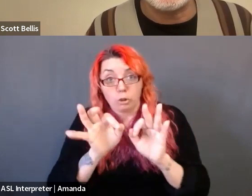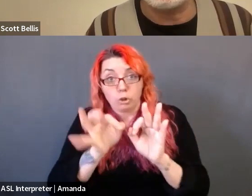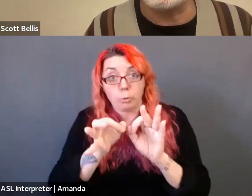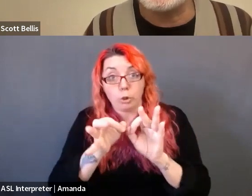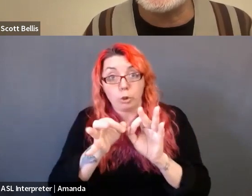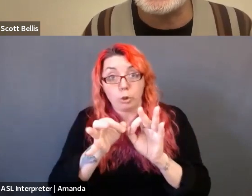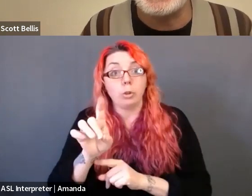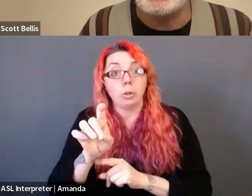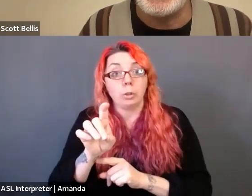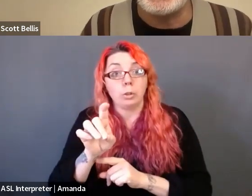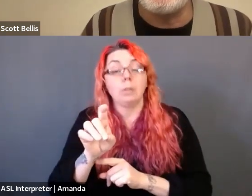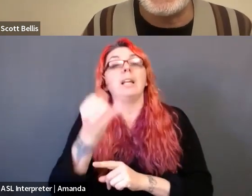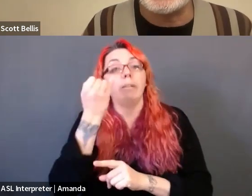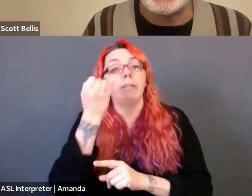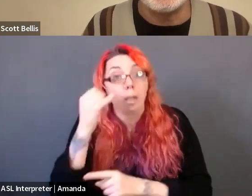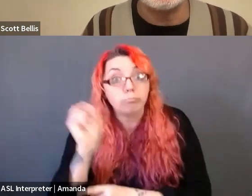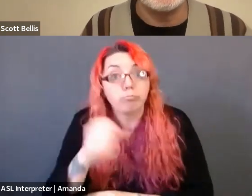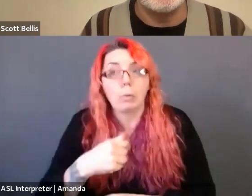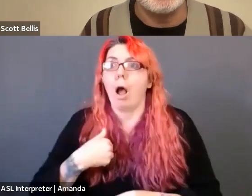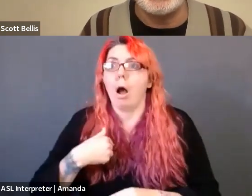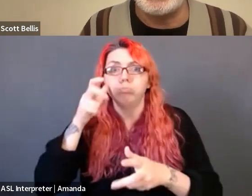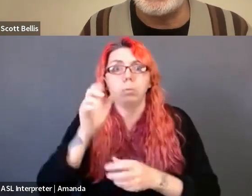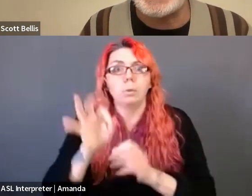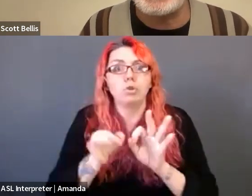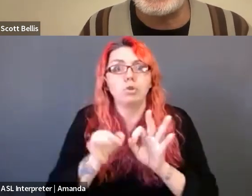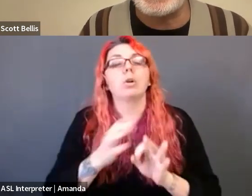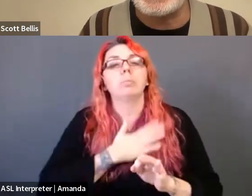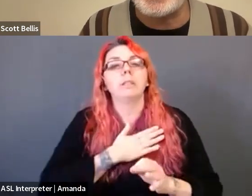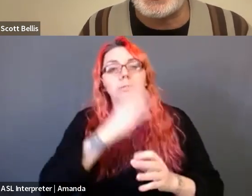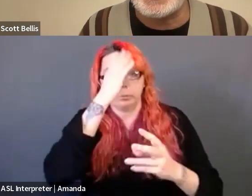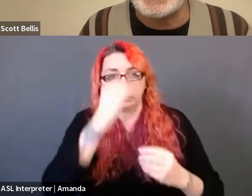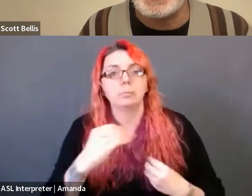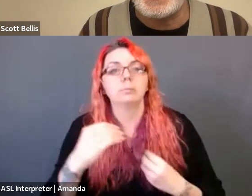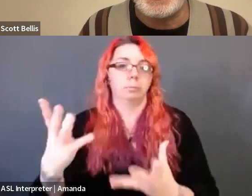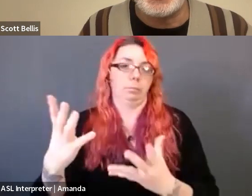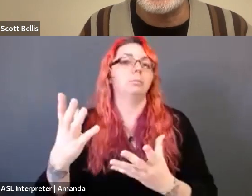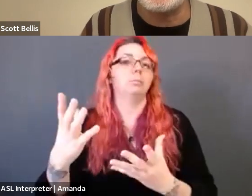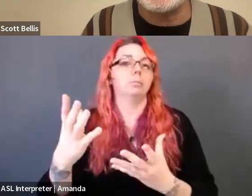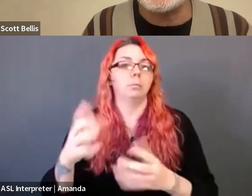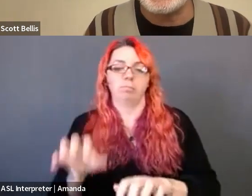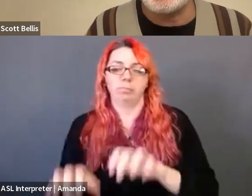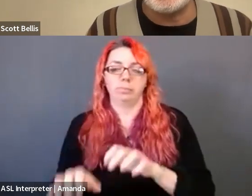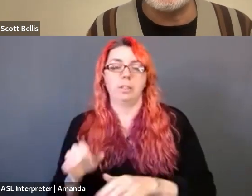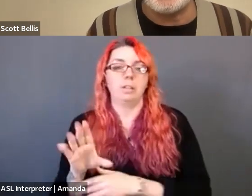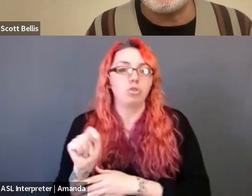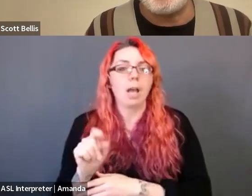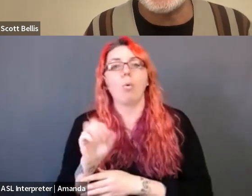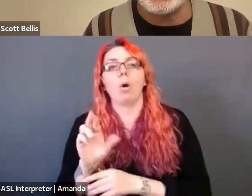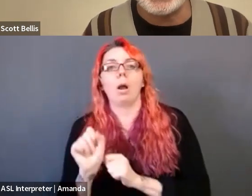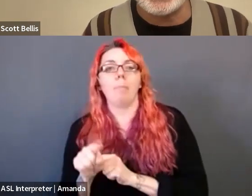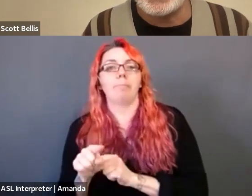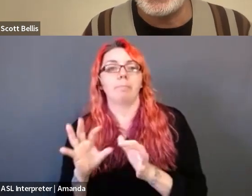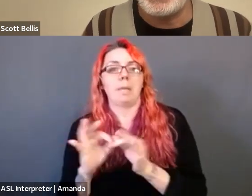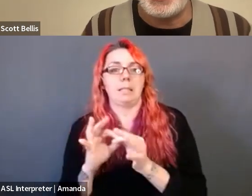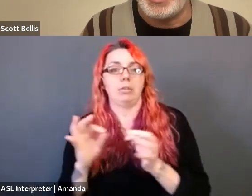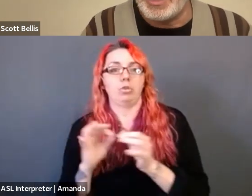the breakout rooms, that if that is the case and you're using the interpreters, could you please send them a direct